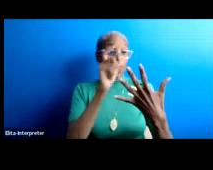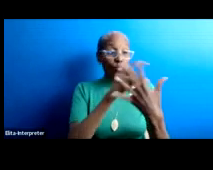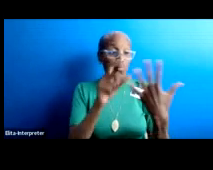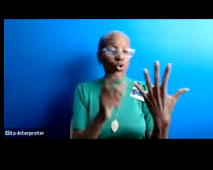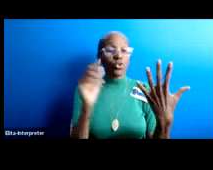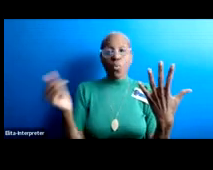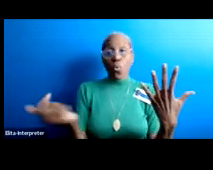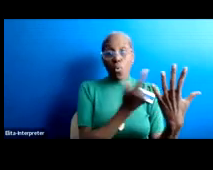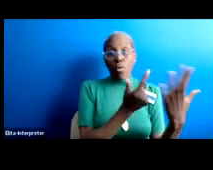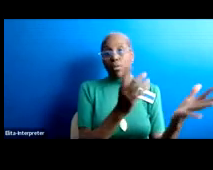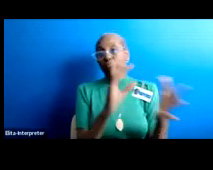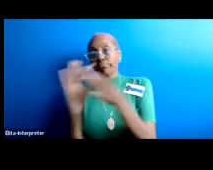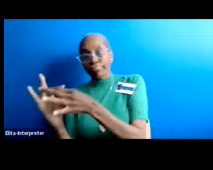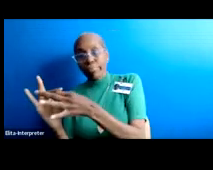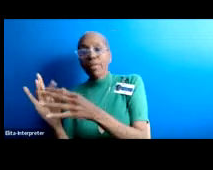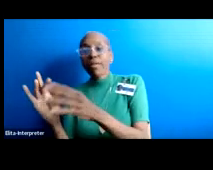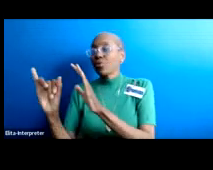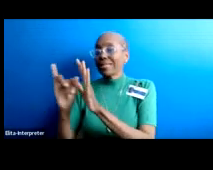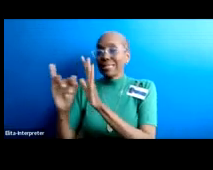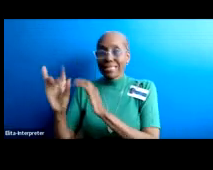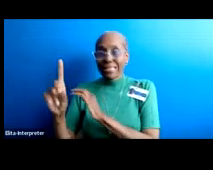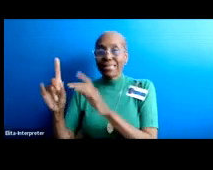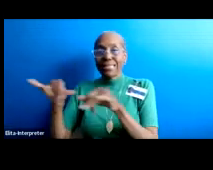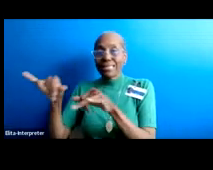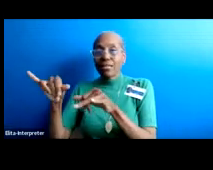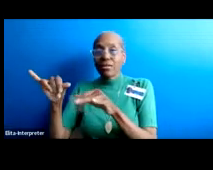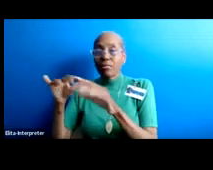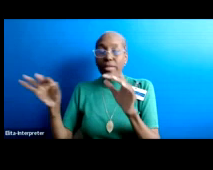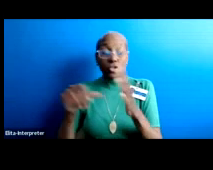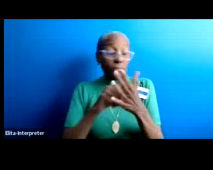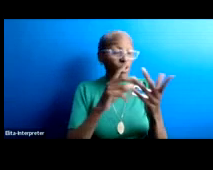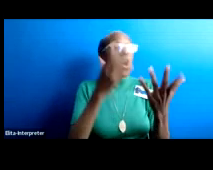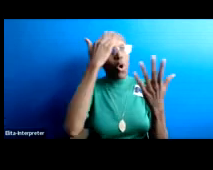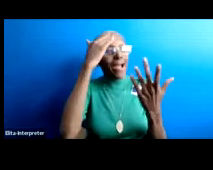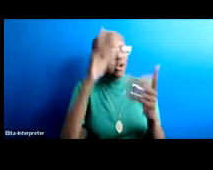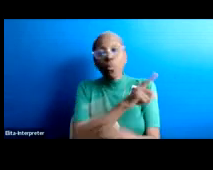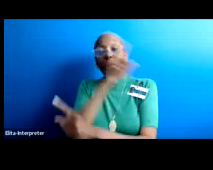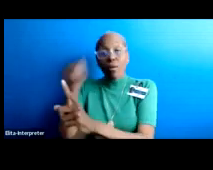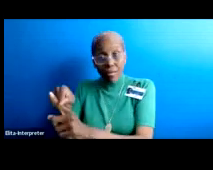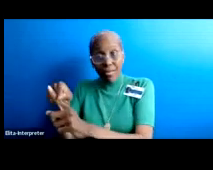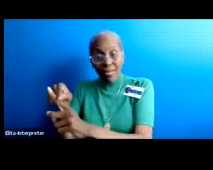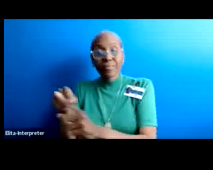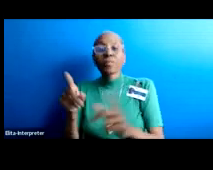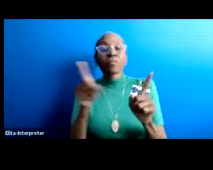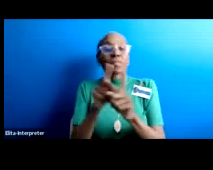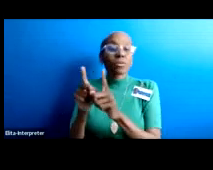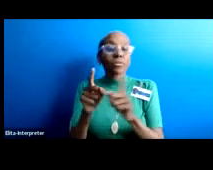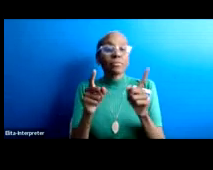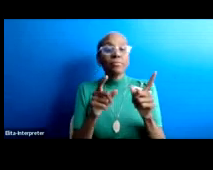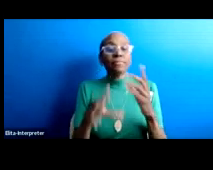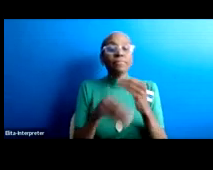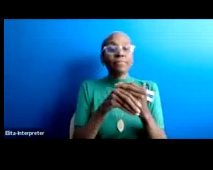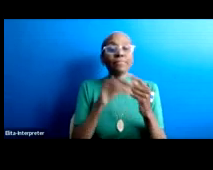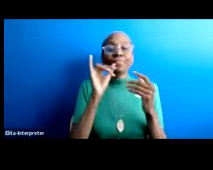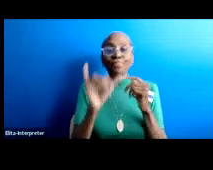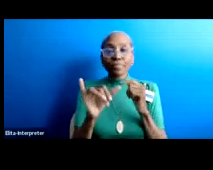hyperlink to the identity standards page. That gives the user a clear idea of where they're going. I will also add here that